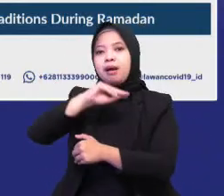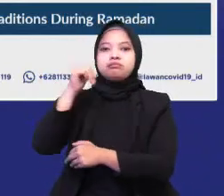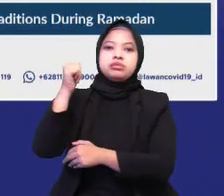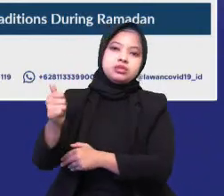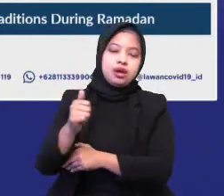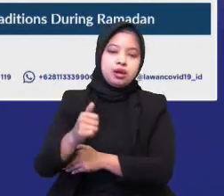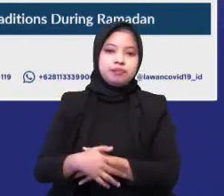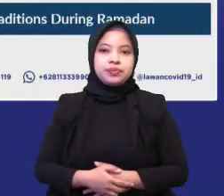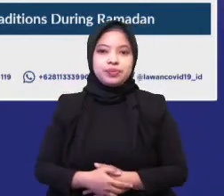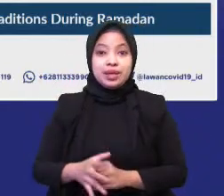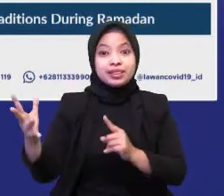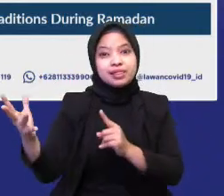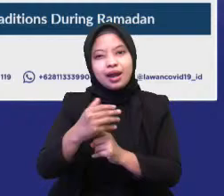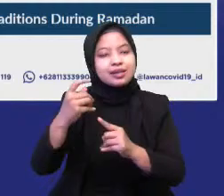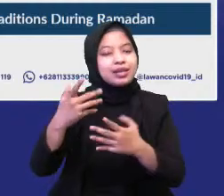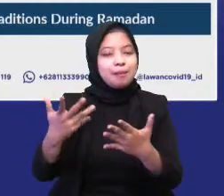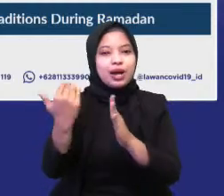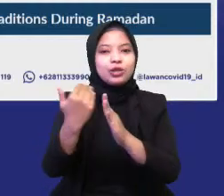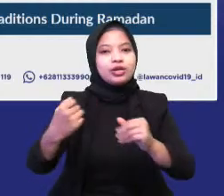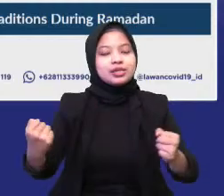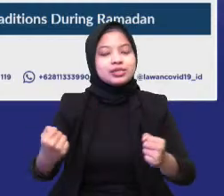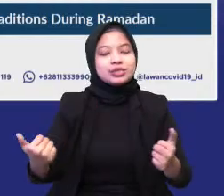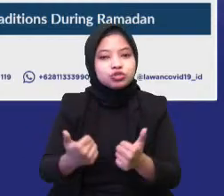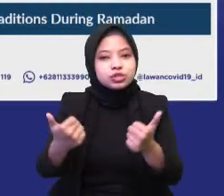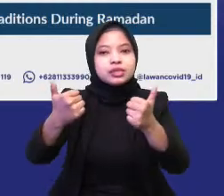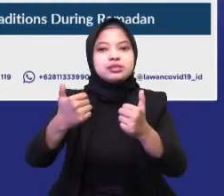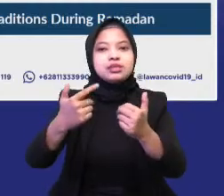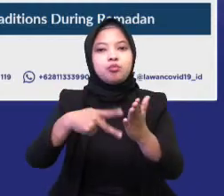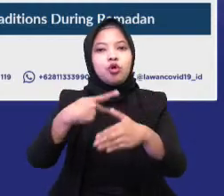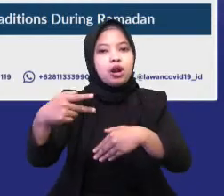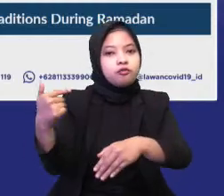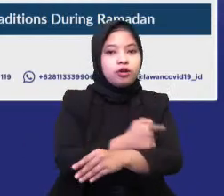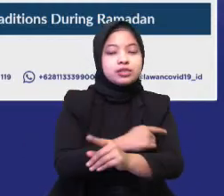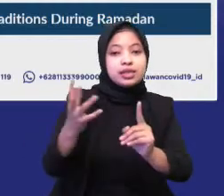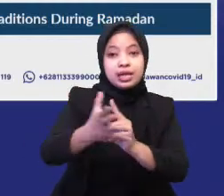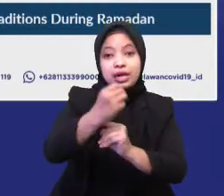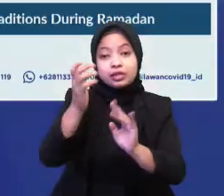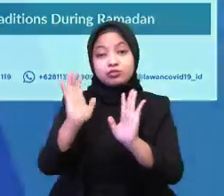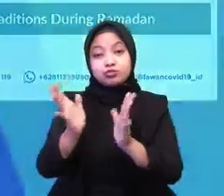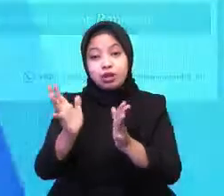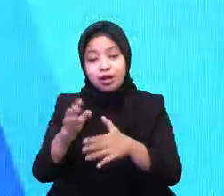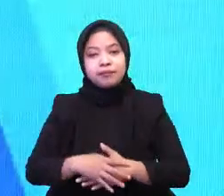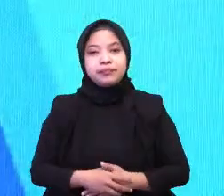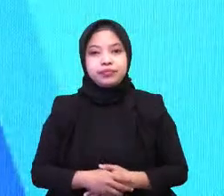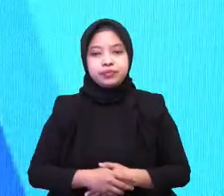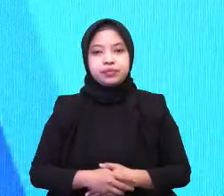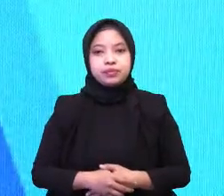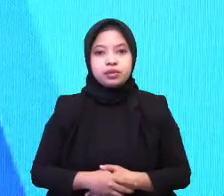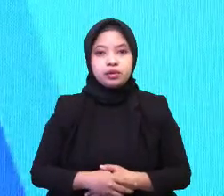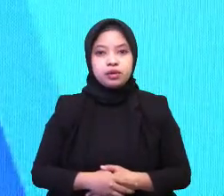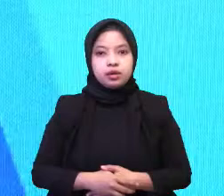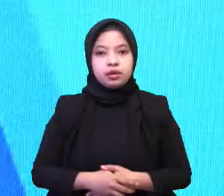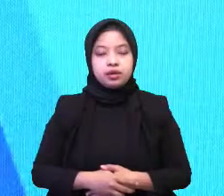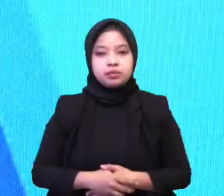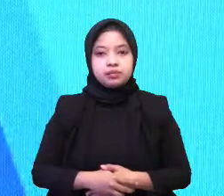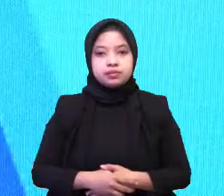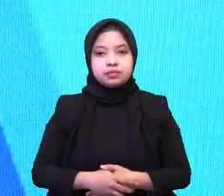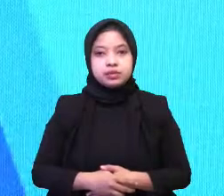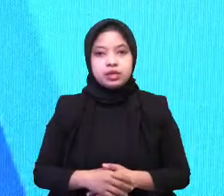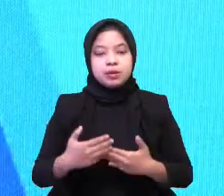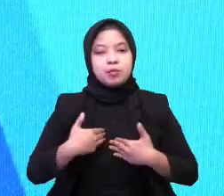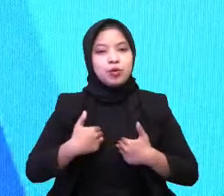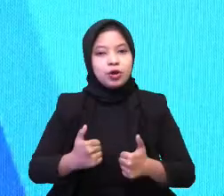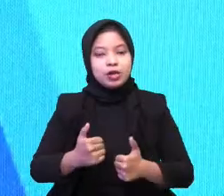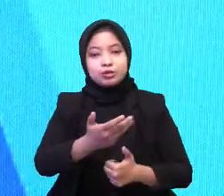as people who have not been fully vaccinated, the elderly, and people with comorbidities need to be more careful